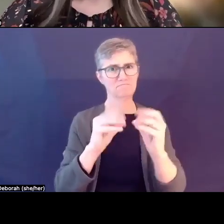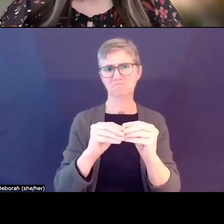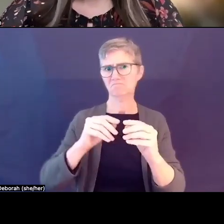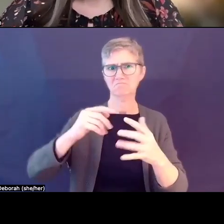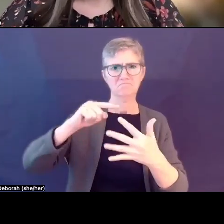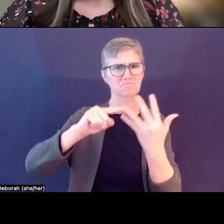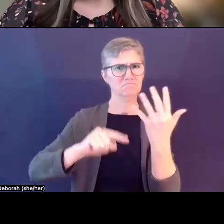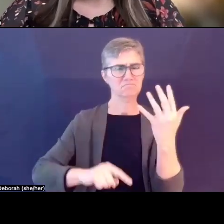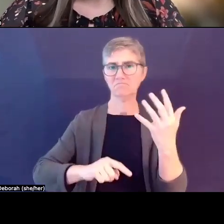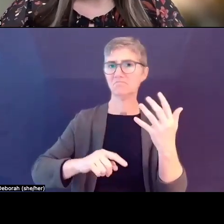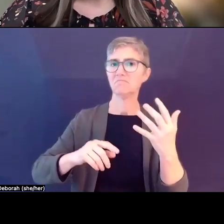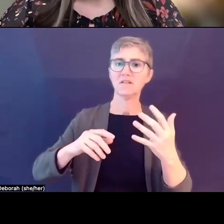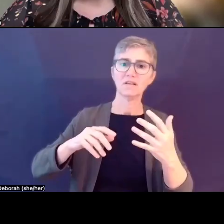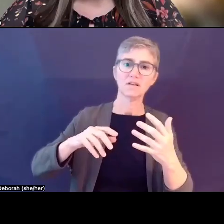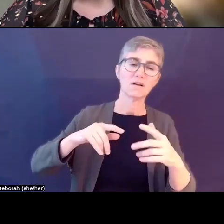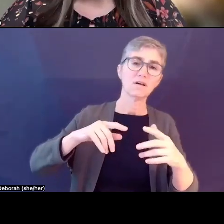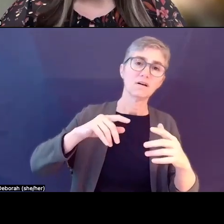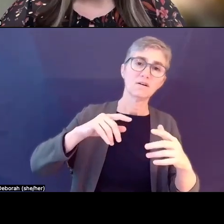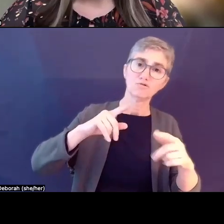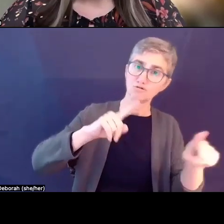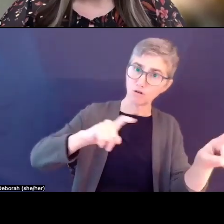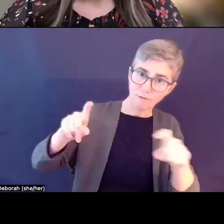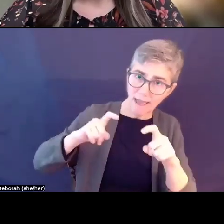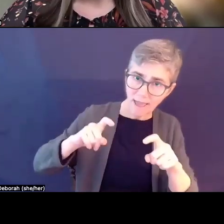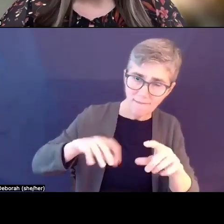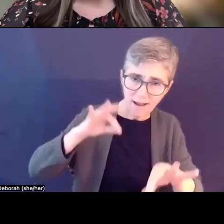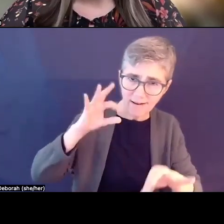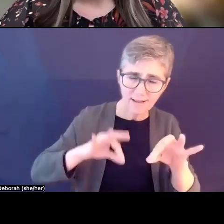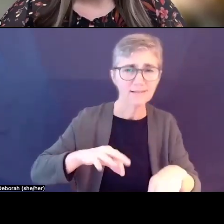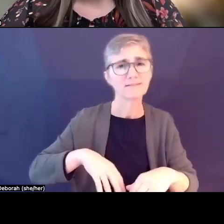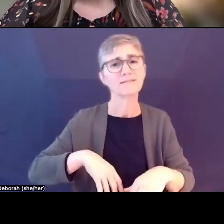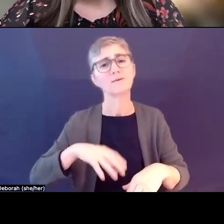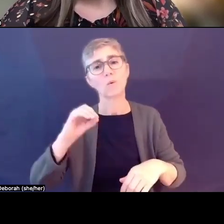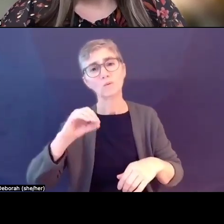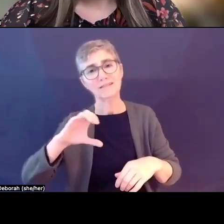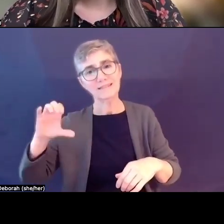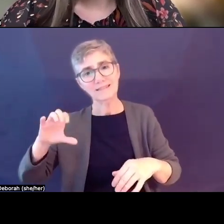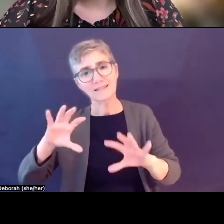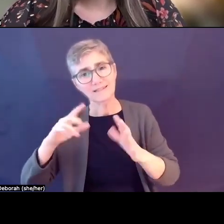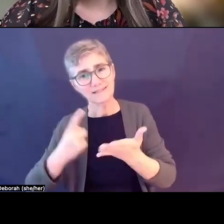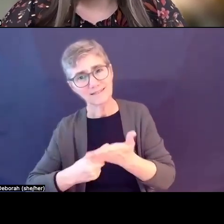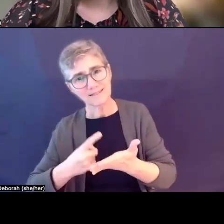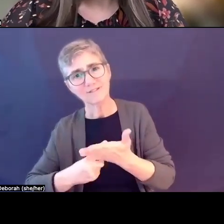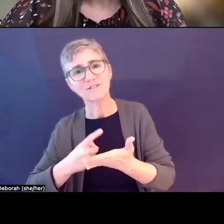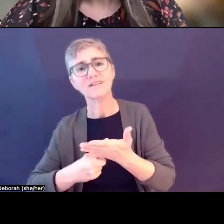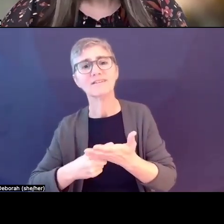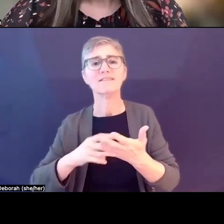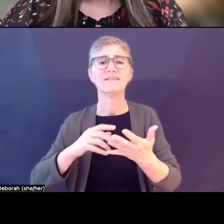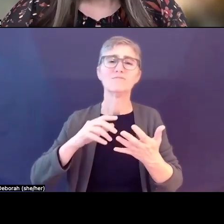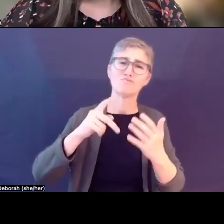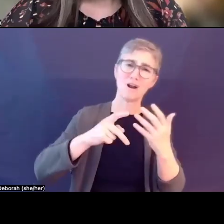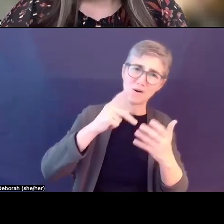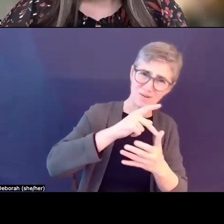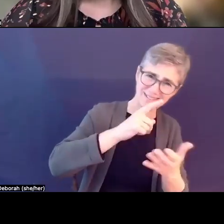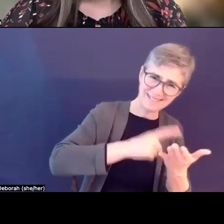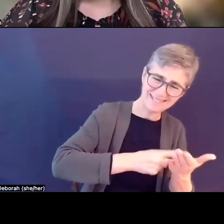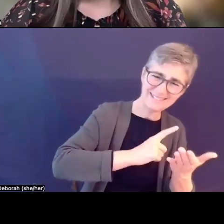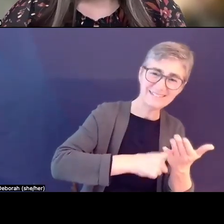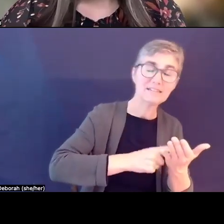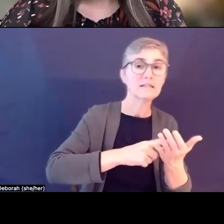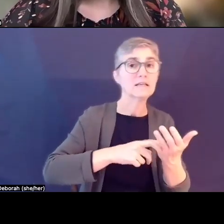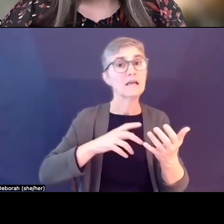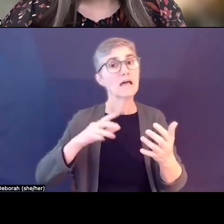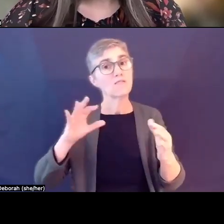survey findings, focus group discussion, and OCC leadership priorities. Through feedback, OCC